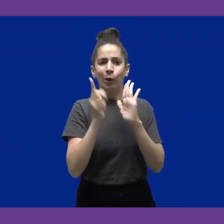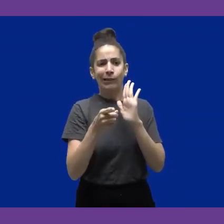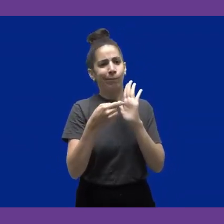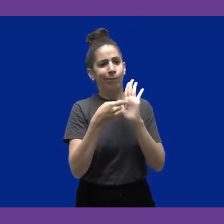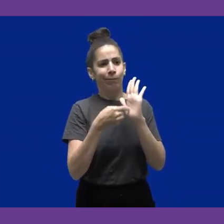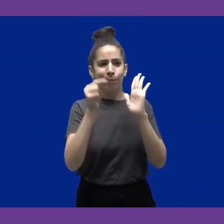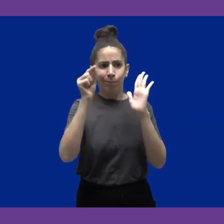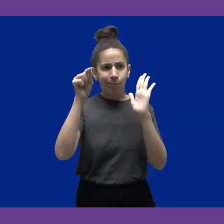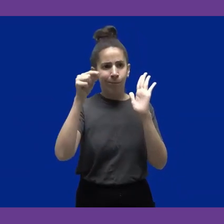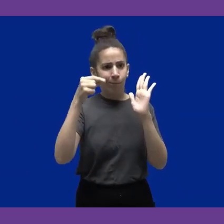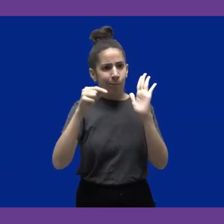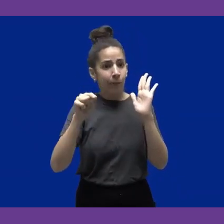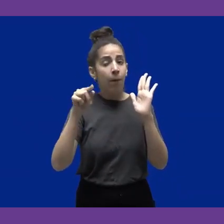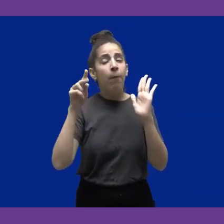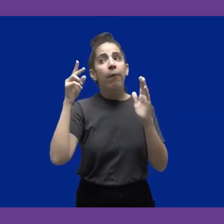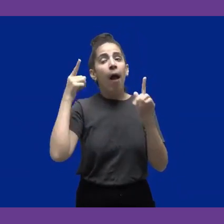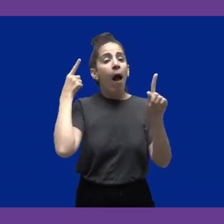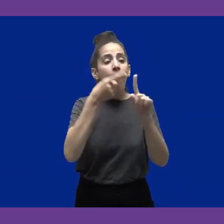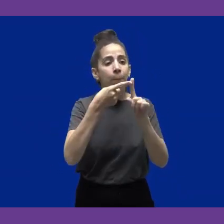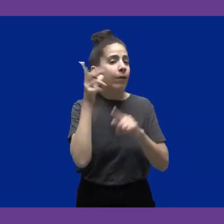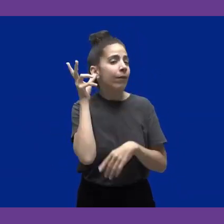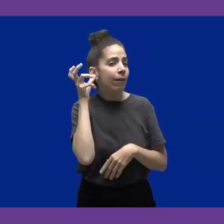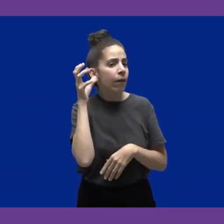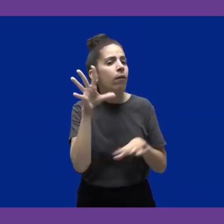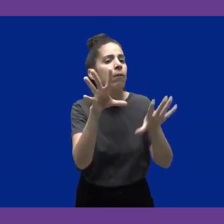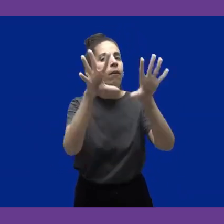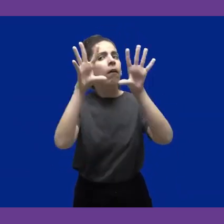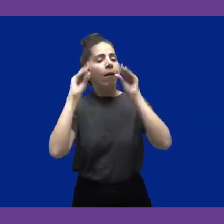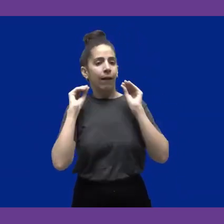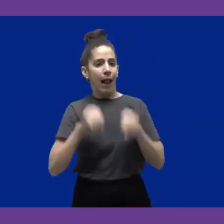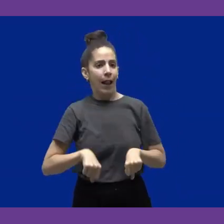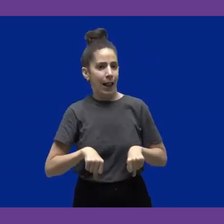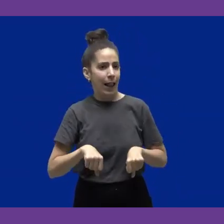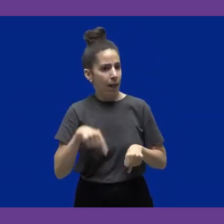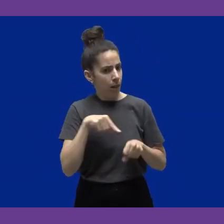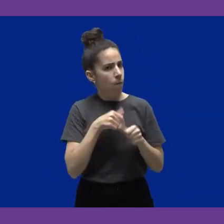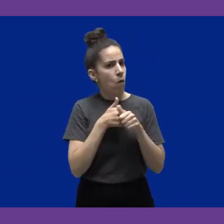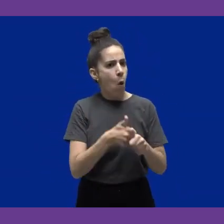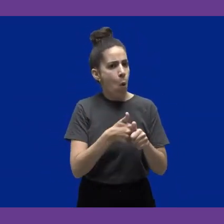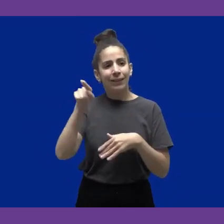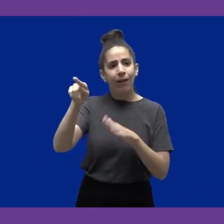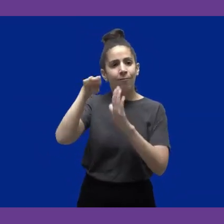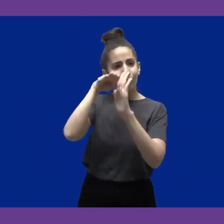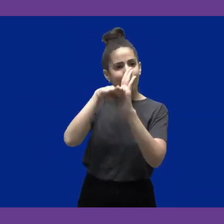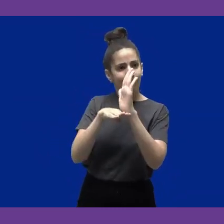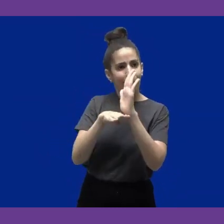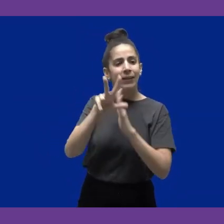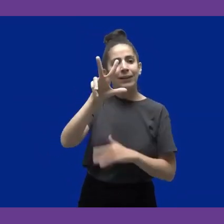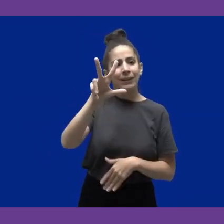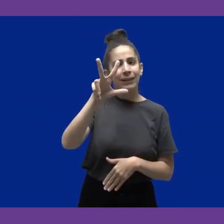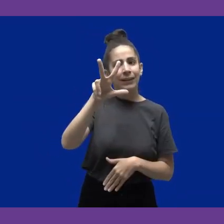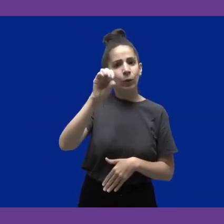understandable. There are other technical issues, but this is covered by 30154 line. Yes. Thank you I very cannot much. give